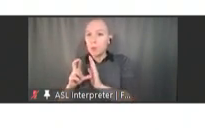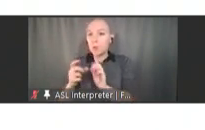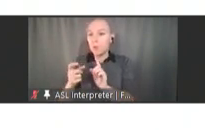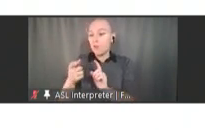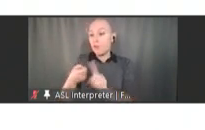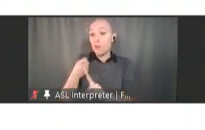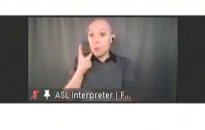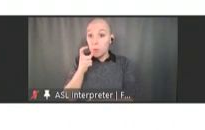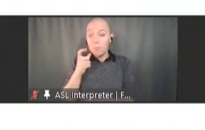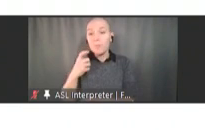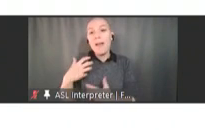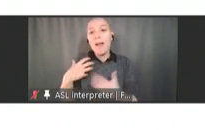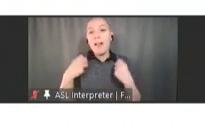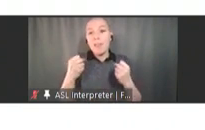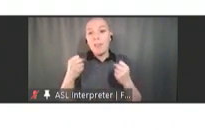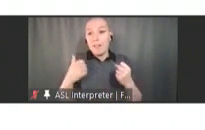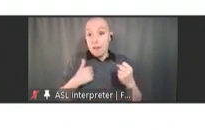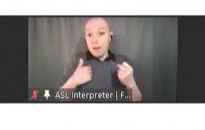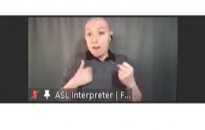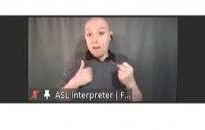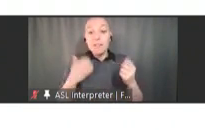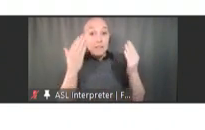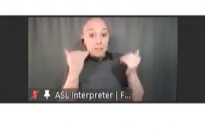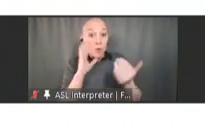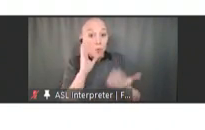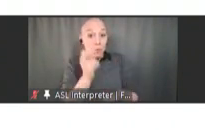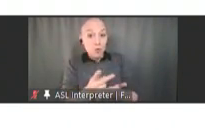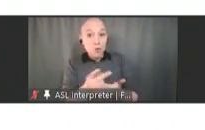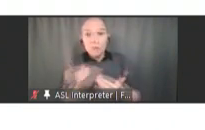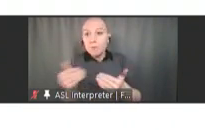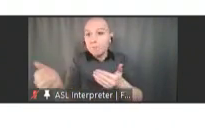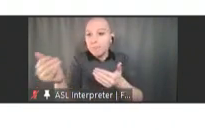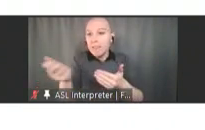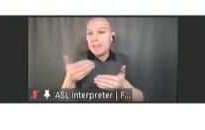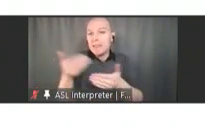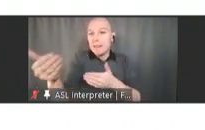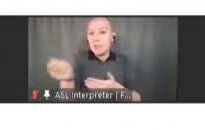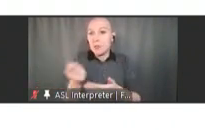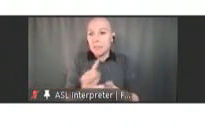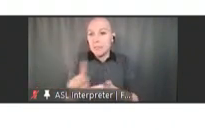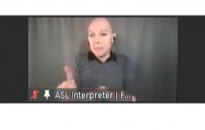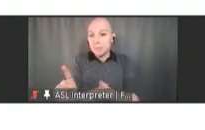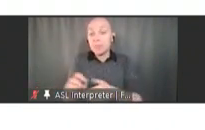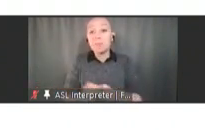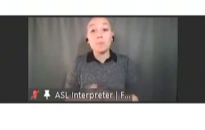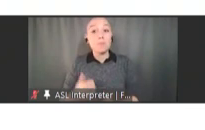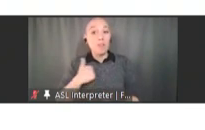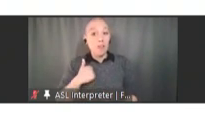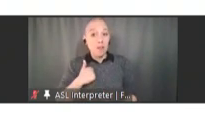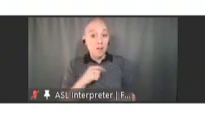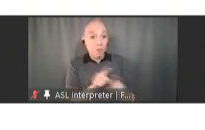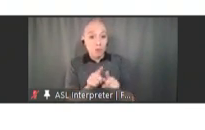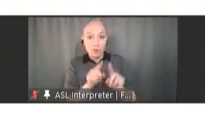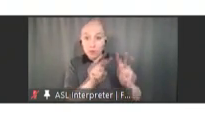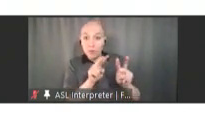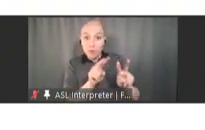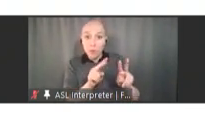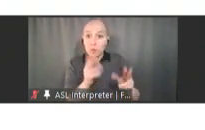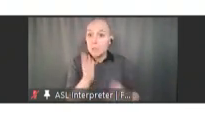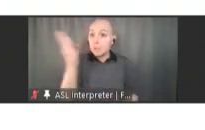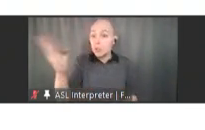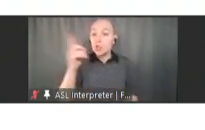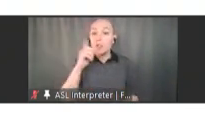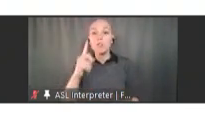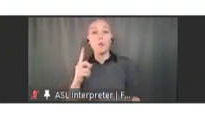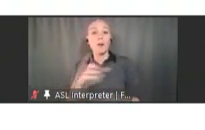but are expected to be authorized in the coming weeks. Canada is also looking forward to receiving submissions for vaccine manufacturers